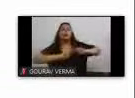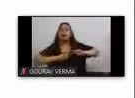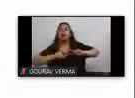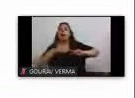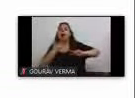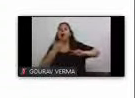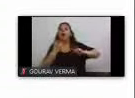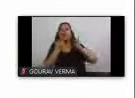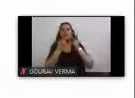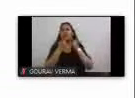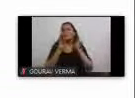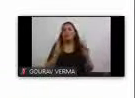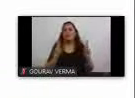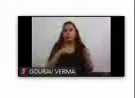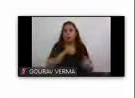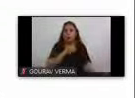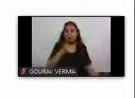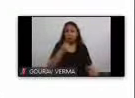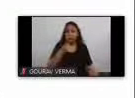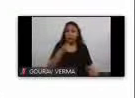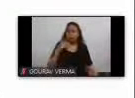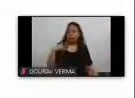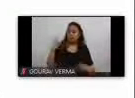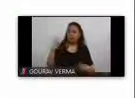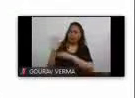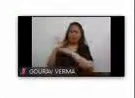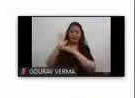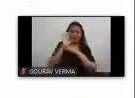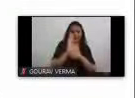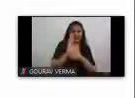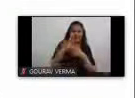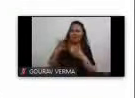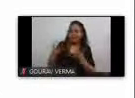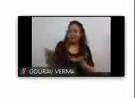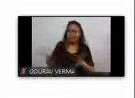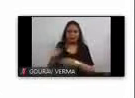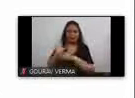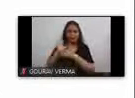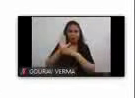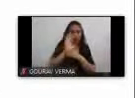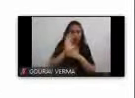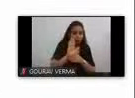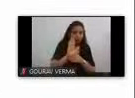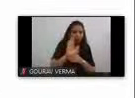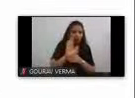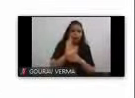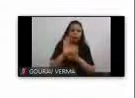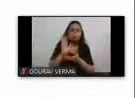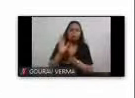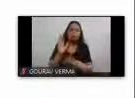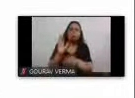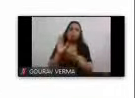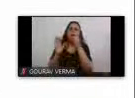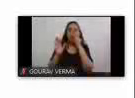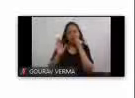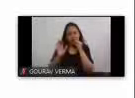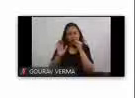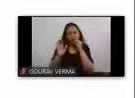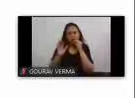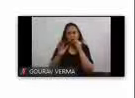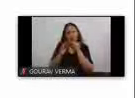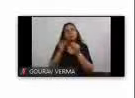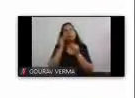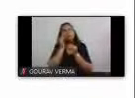pehla nahi use karega, koi bhi object hum rakhenge to shayad pehle leke muh mein rakhega, uske baad touch